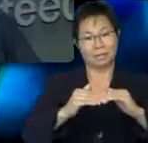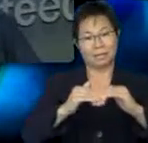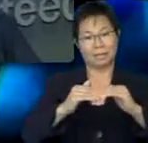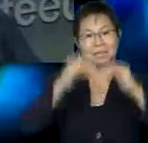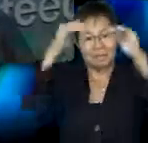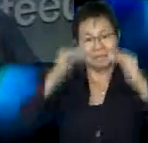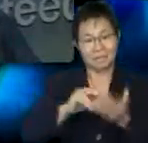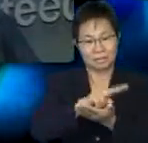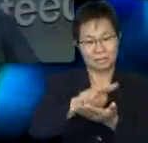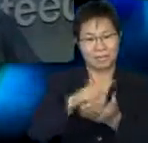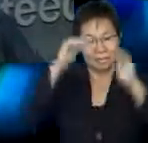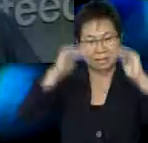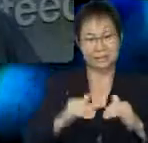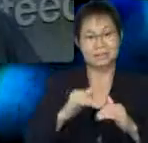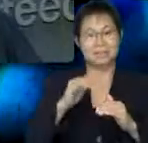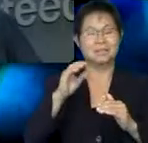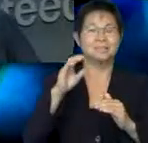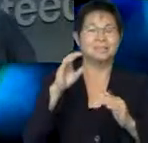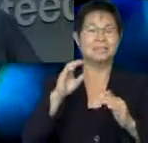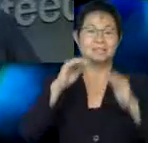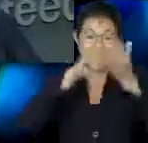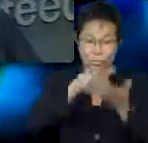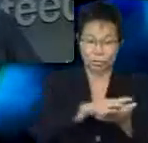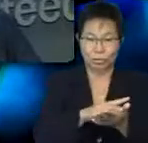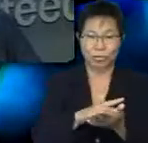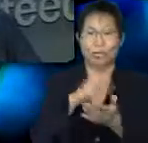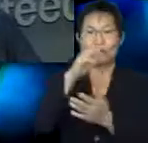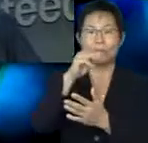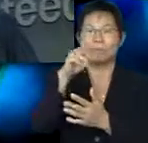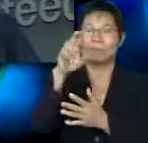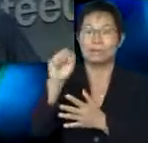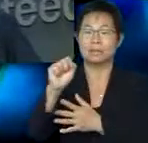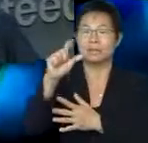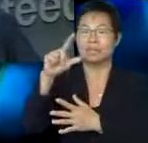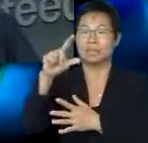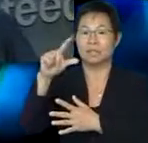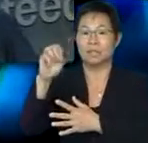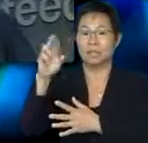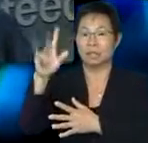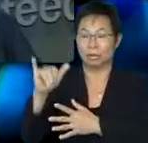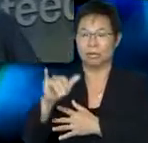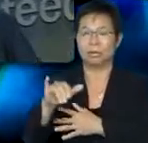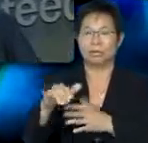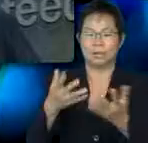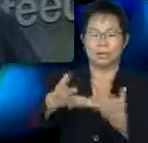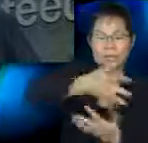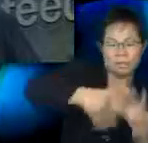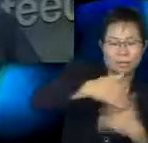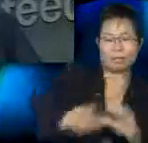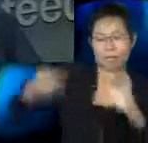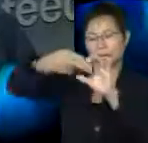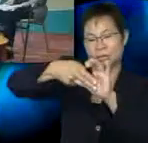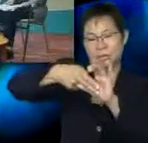another teacher, Mrs. Gowri, successfully allows for interactive participation in her